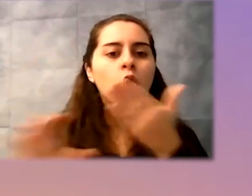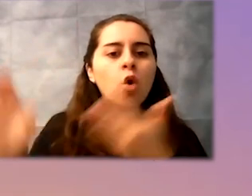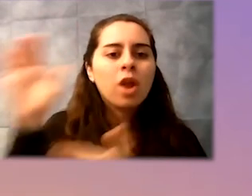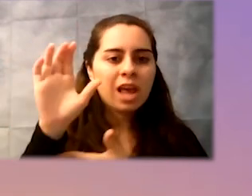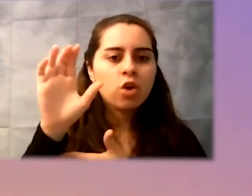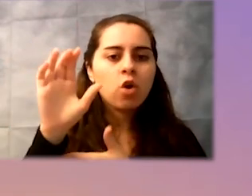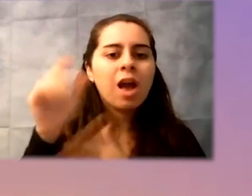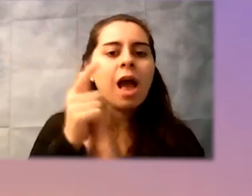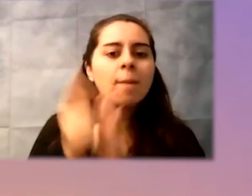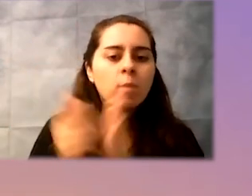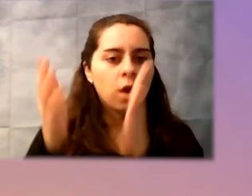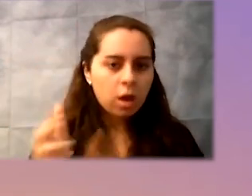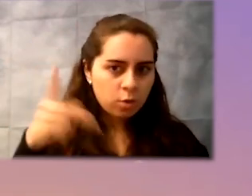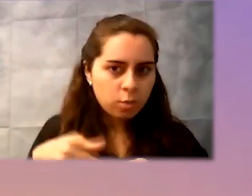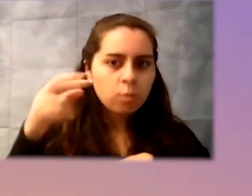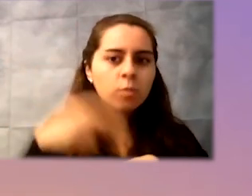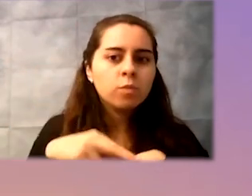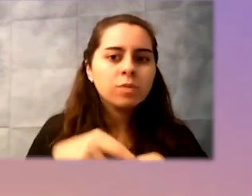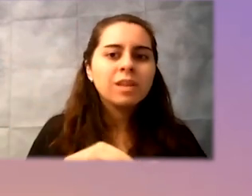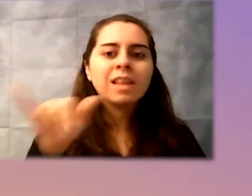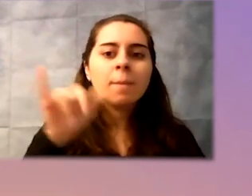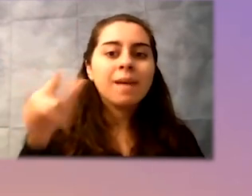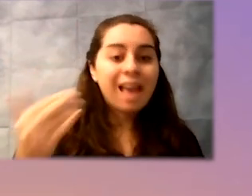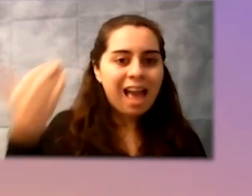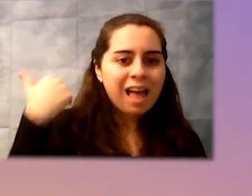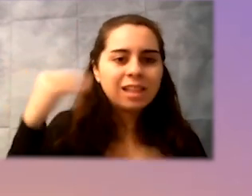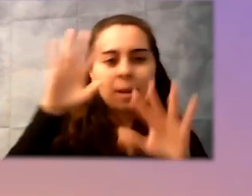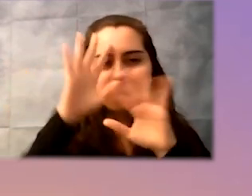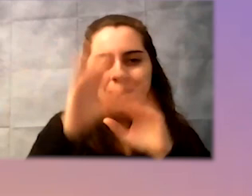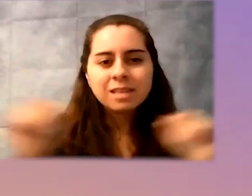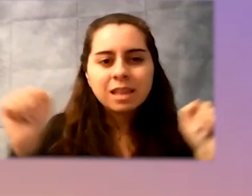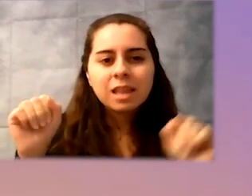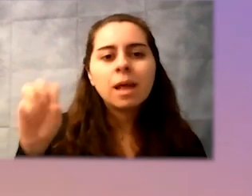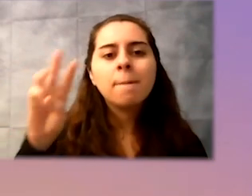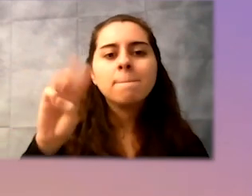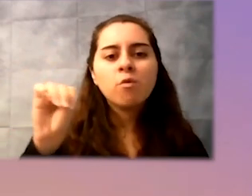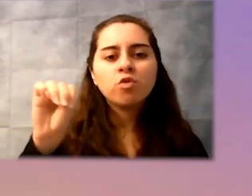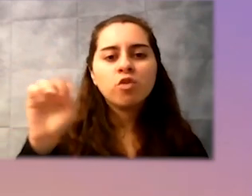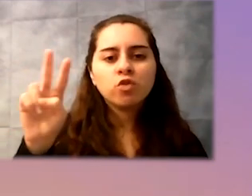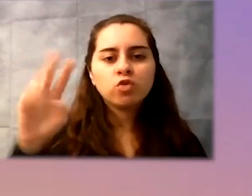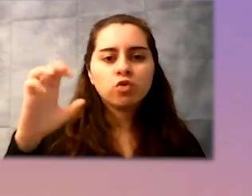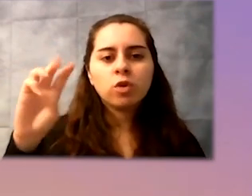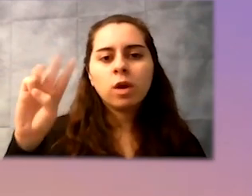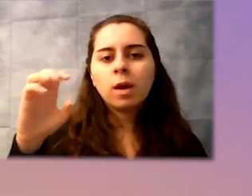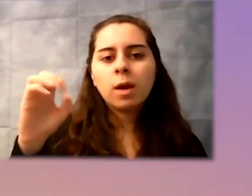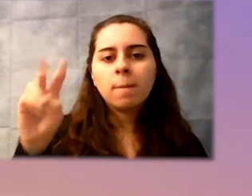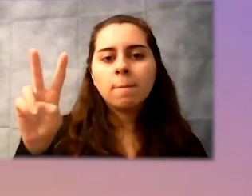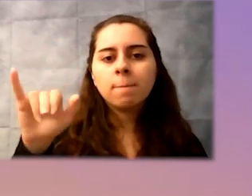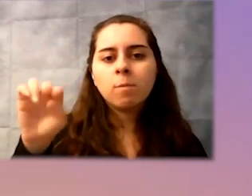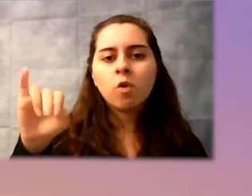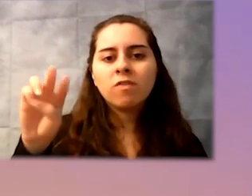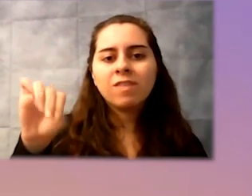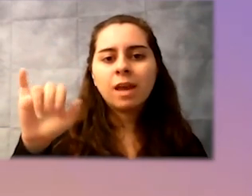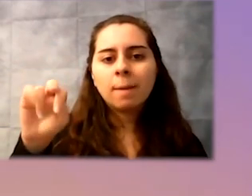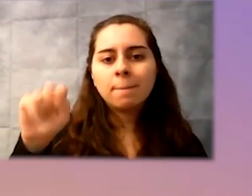Association, and former president of the Movimiento Victoria Ciudadana, a political party for which she is currently minority whip and